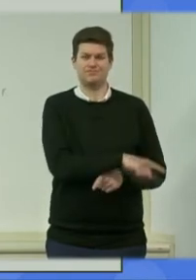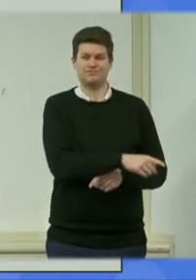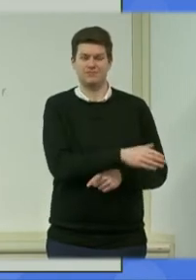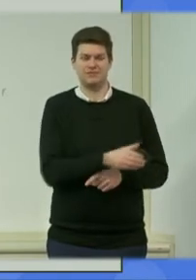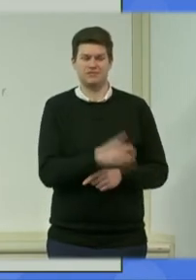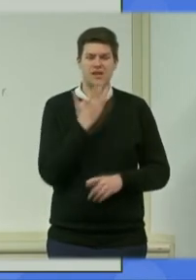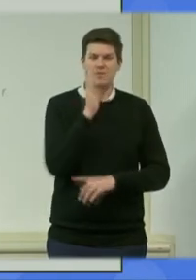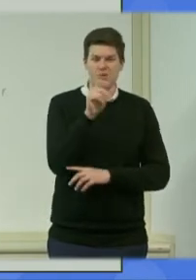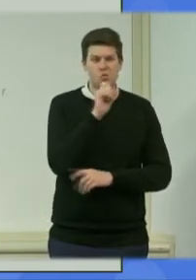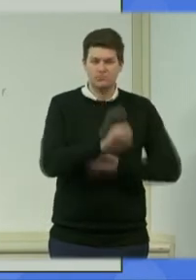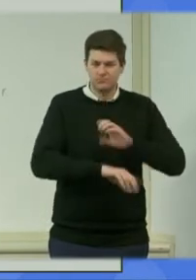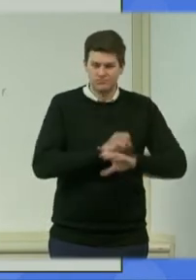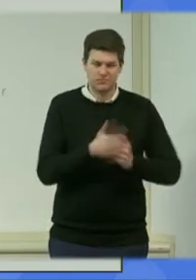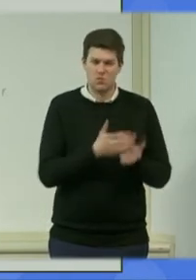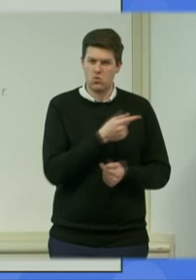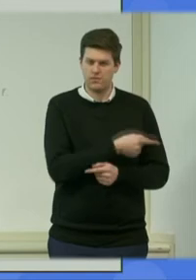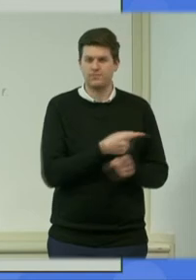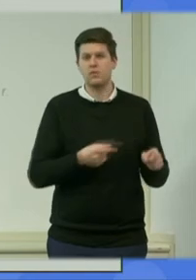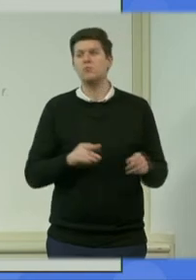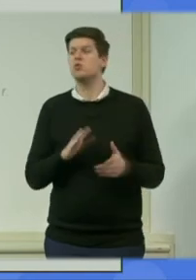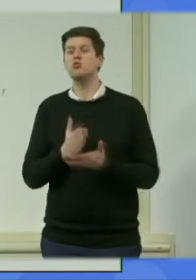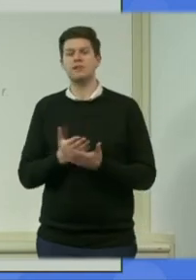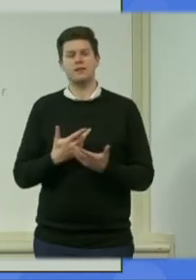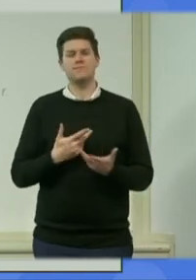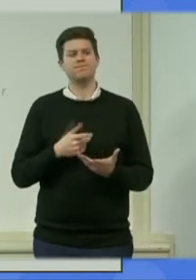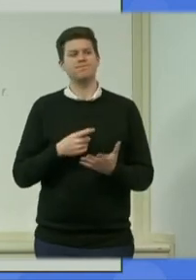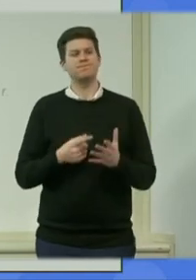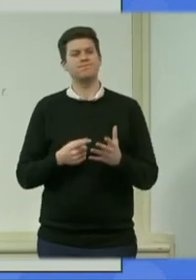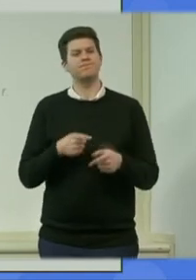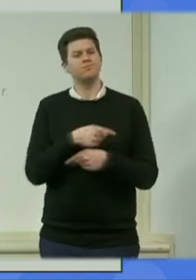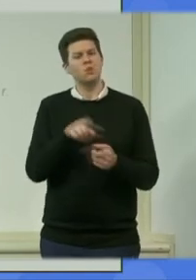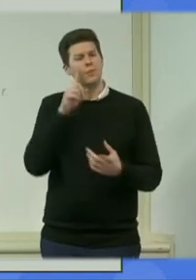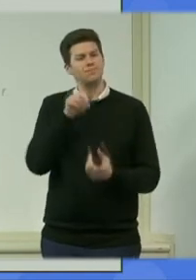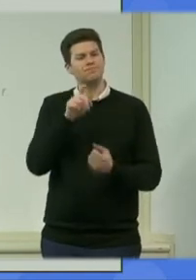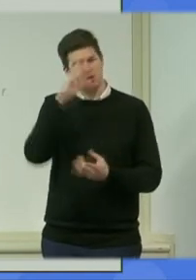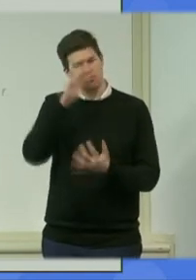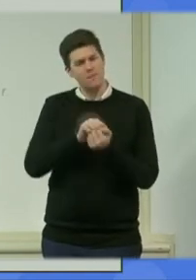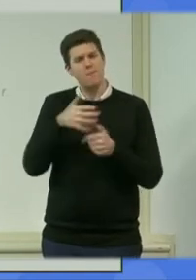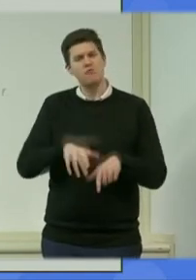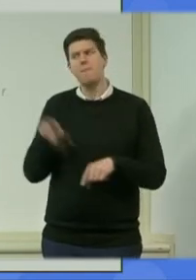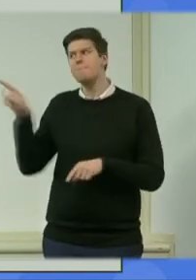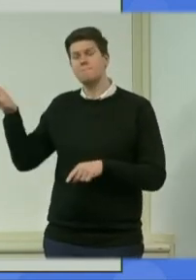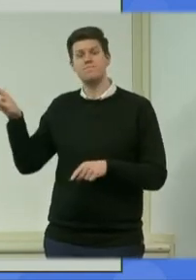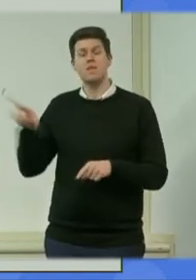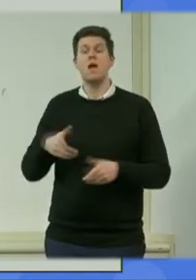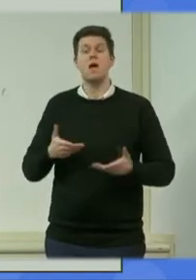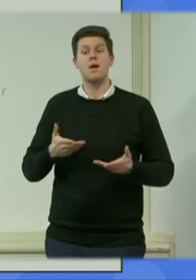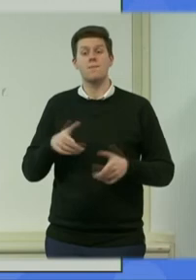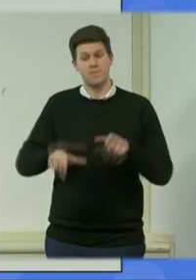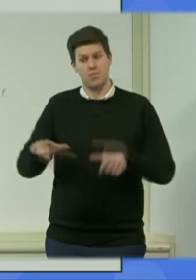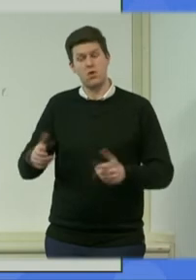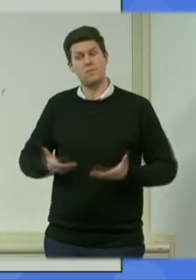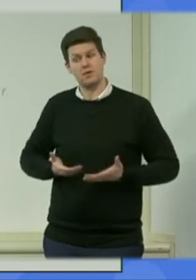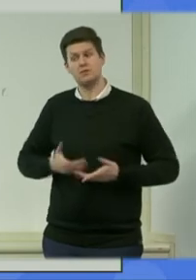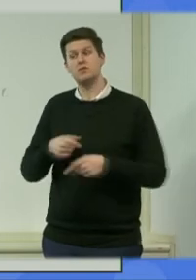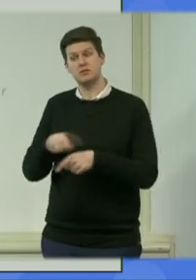what kind of key messages I want you to take from my presentation? Well, firstly, that people and businesses try to reduce their tax bills if they can. People do